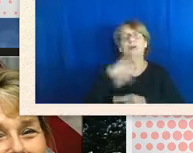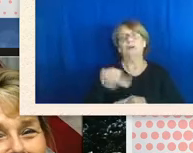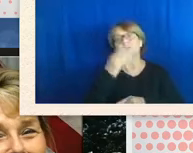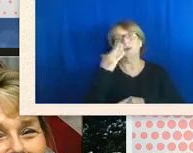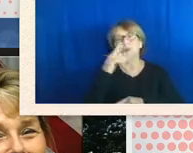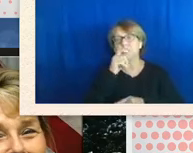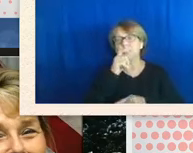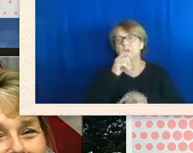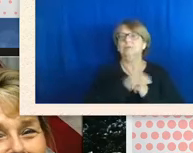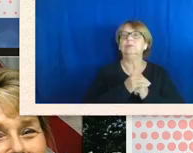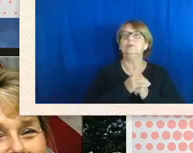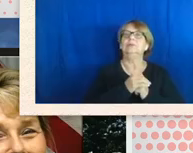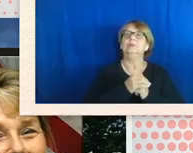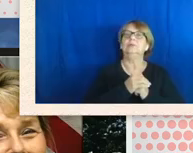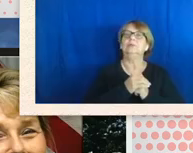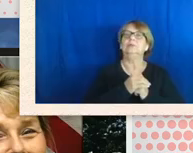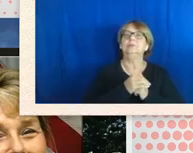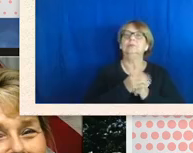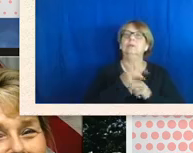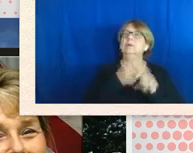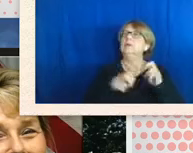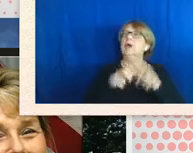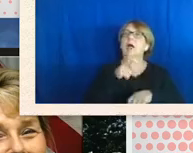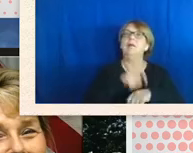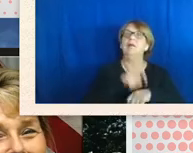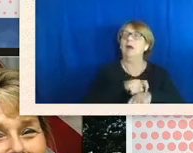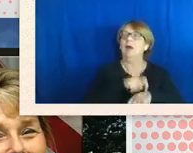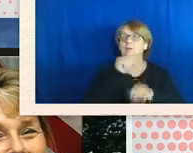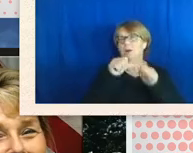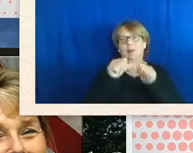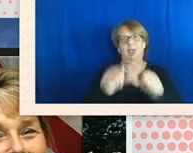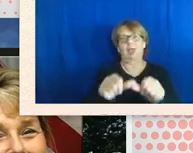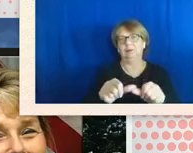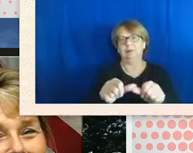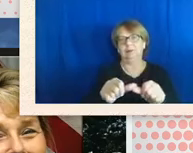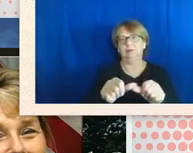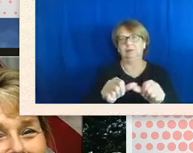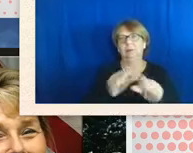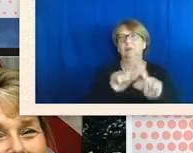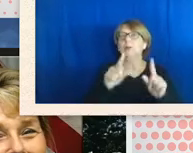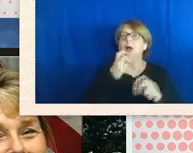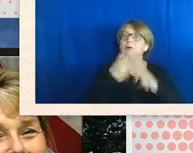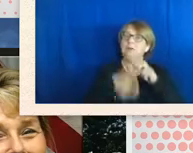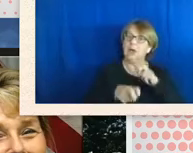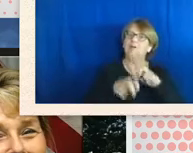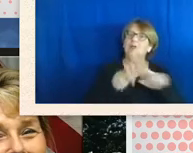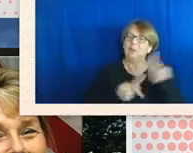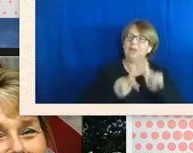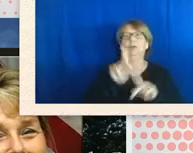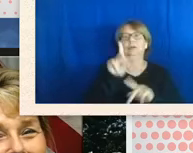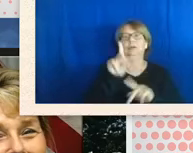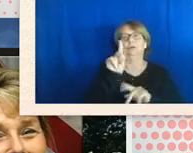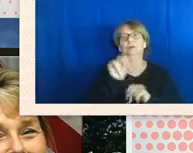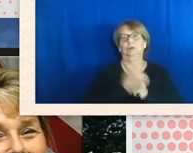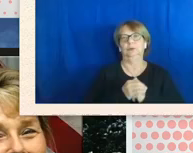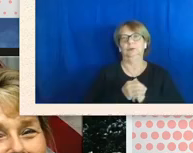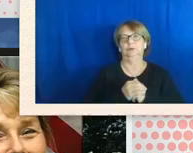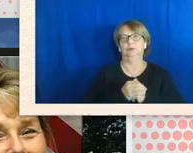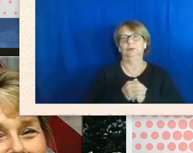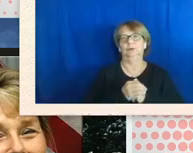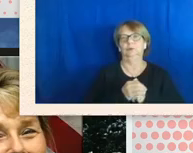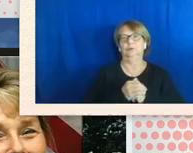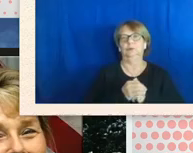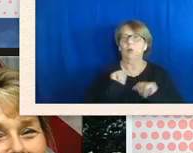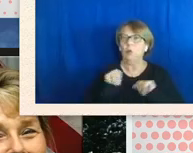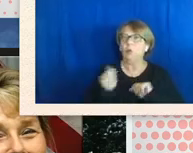times don't last, but tough people do. We all are